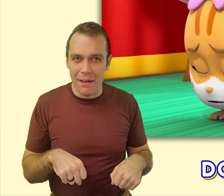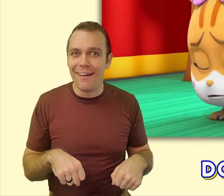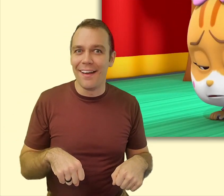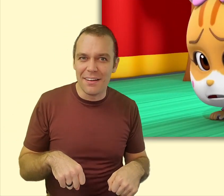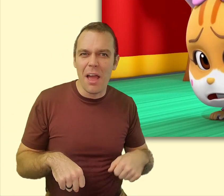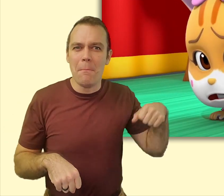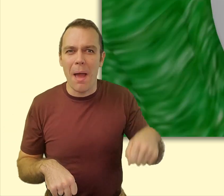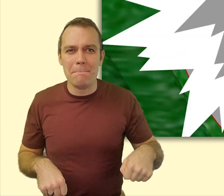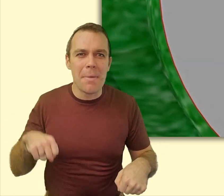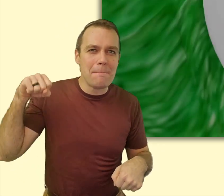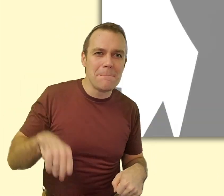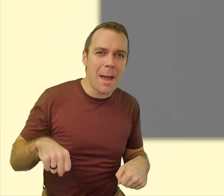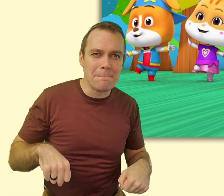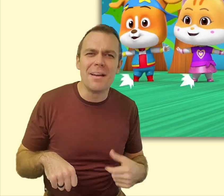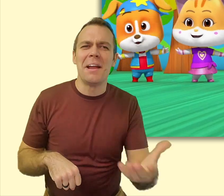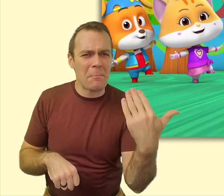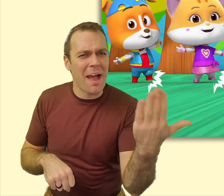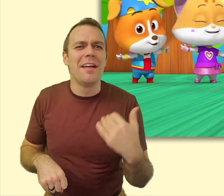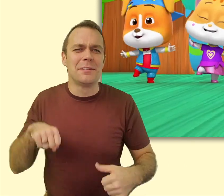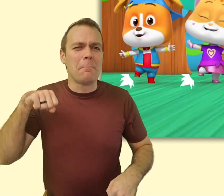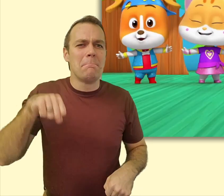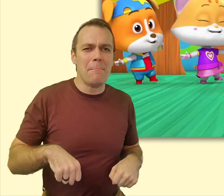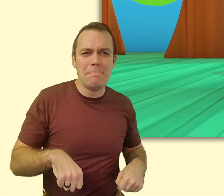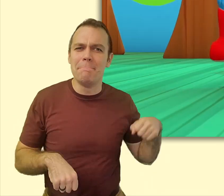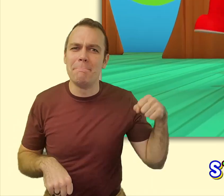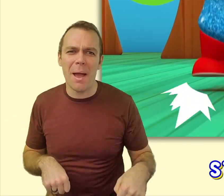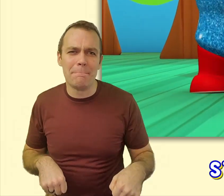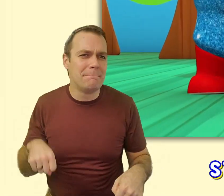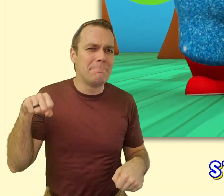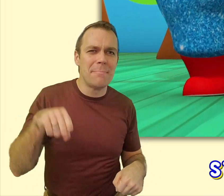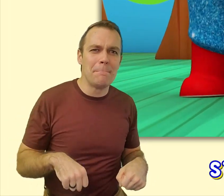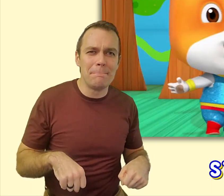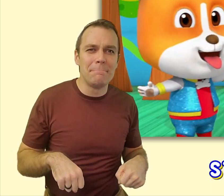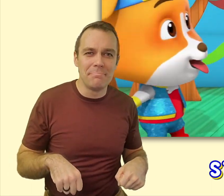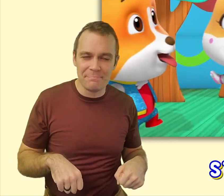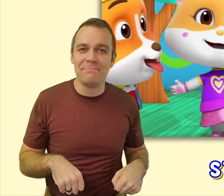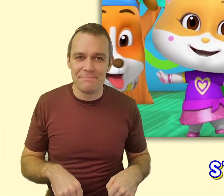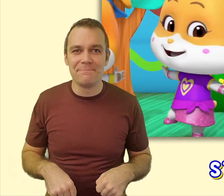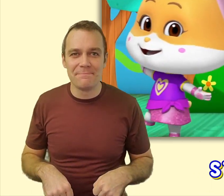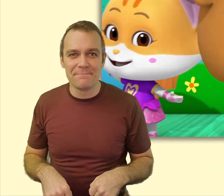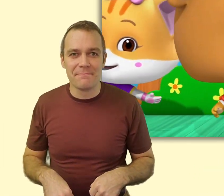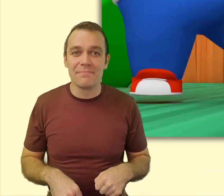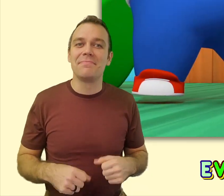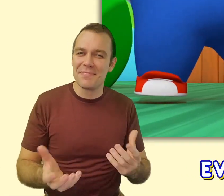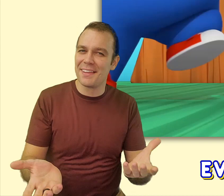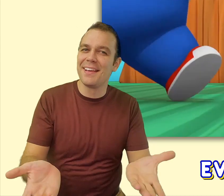dance. Stomp, stomp, stomp your feet. Stomp, stomp your feet.